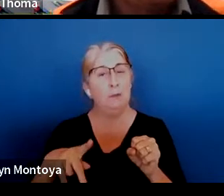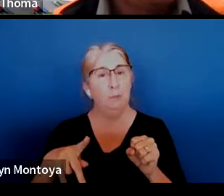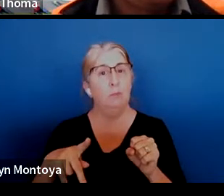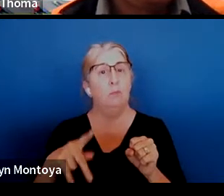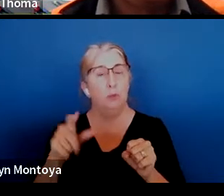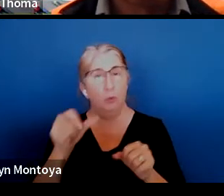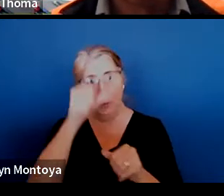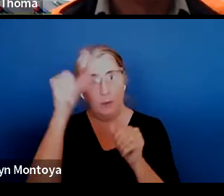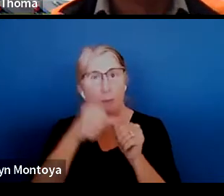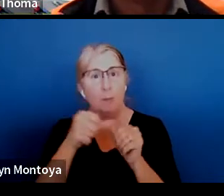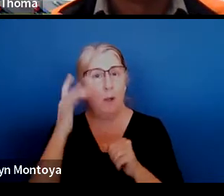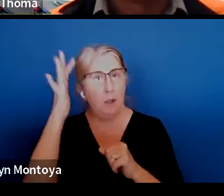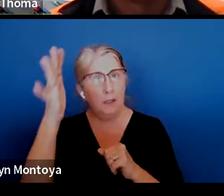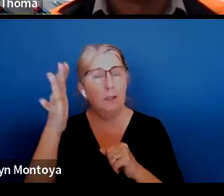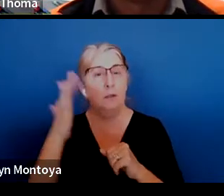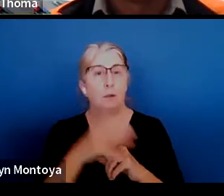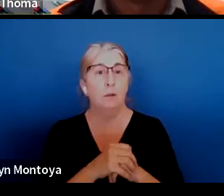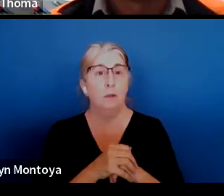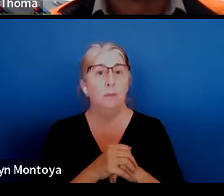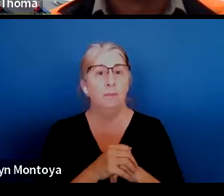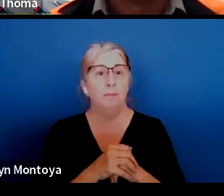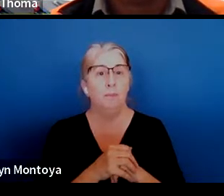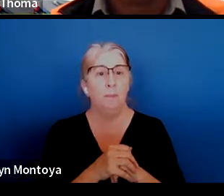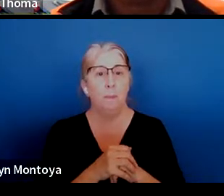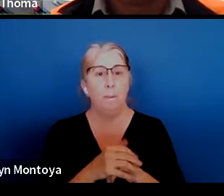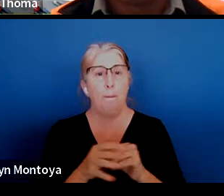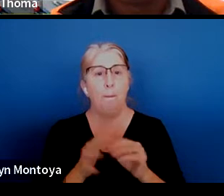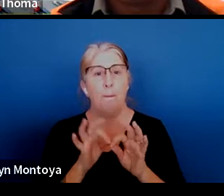in mind too. So